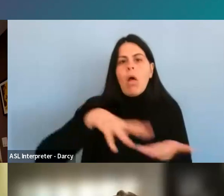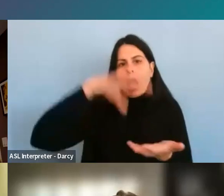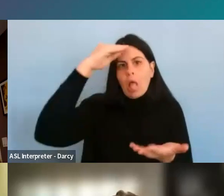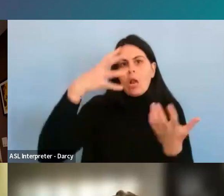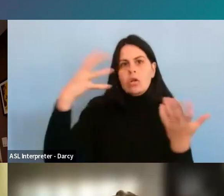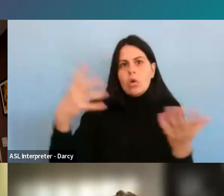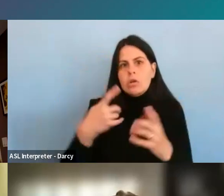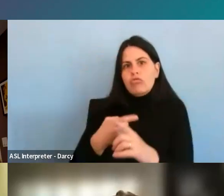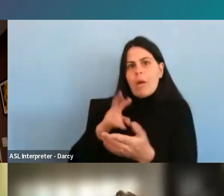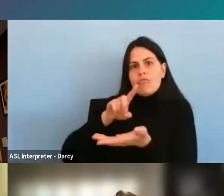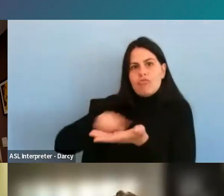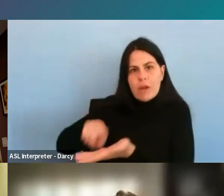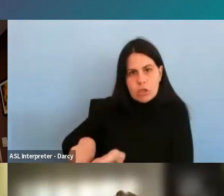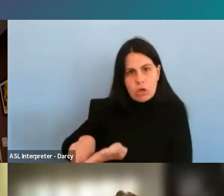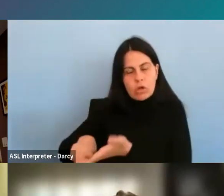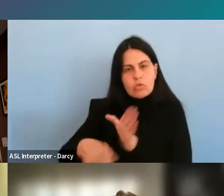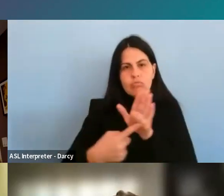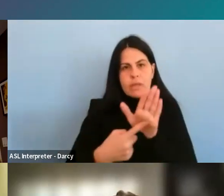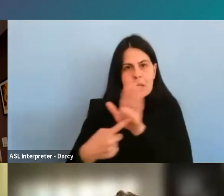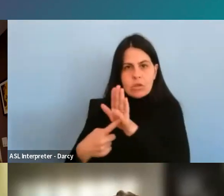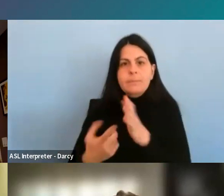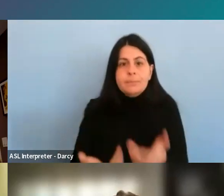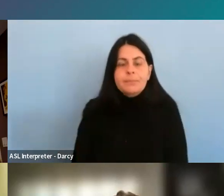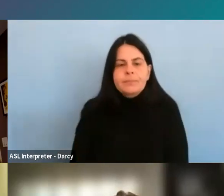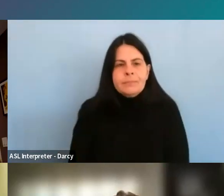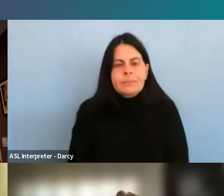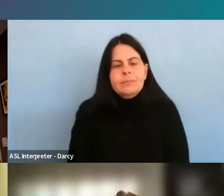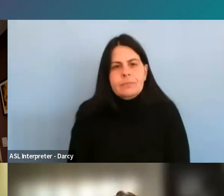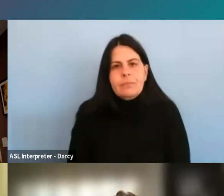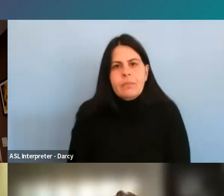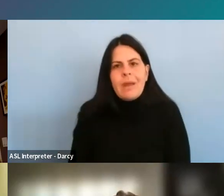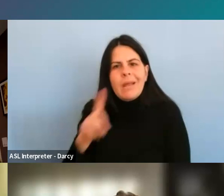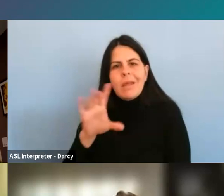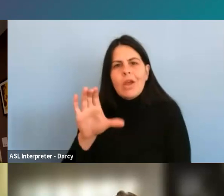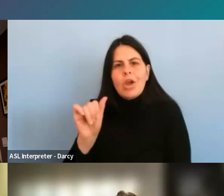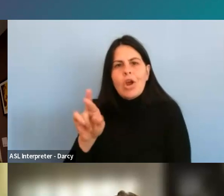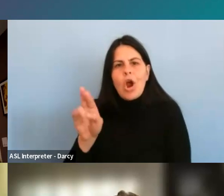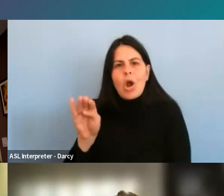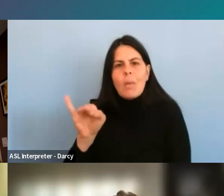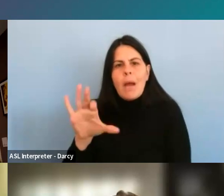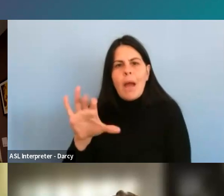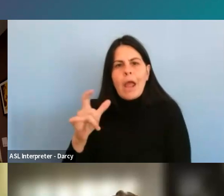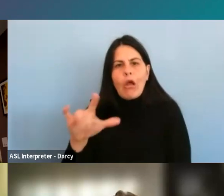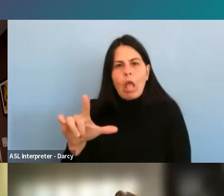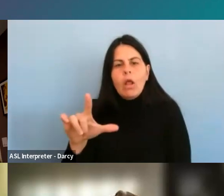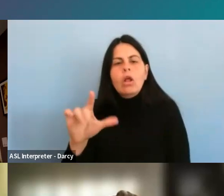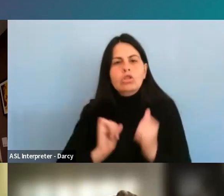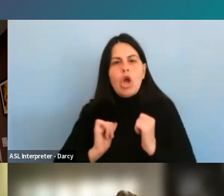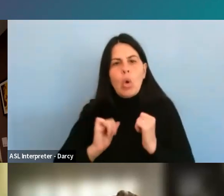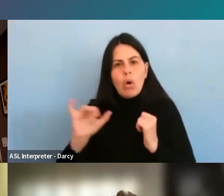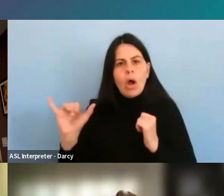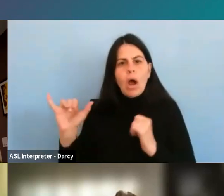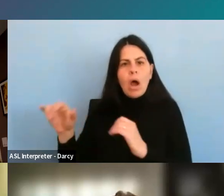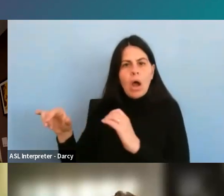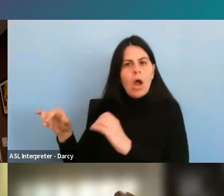the research presentation. And then I'm thinking about the Carmichael show, and that was a show about parents.